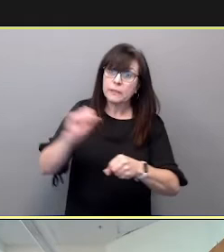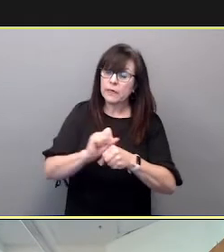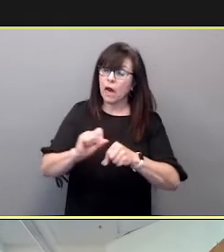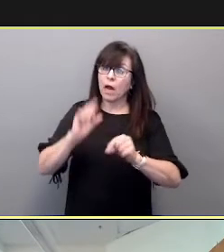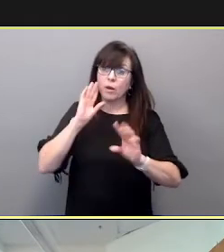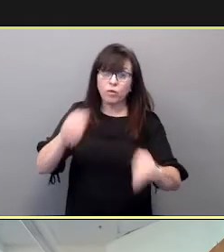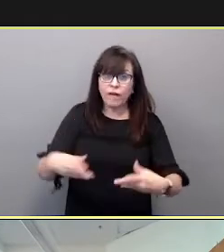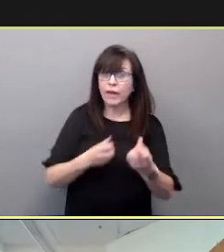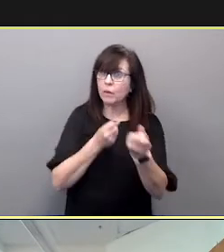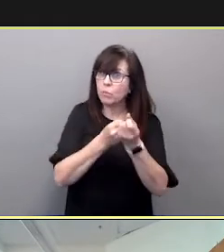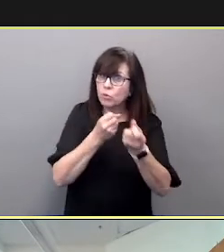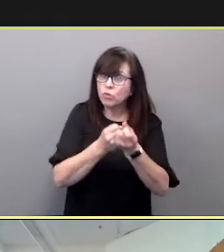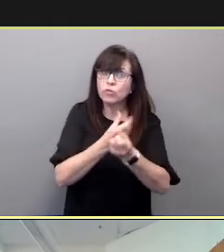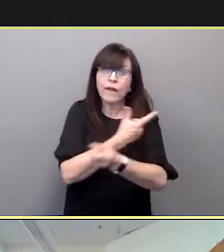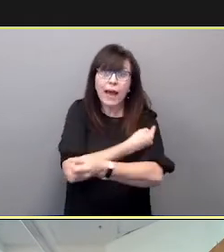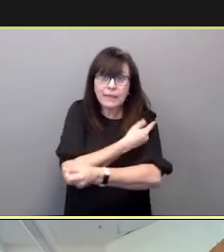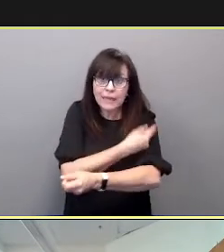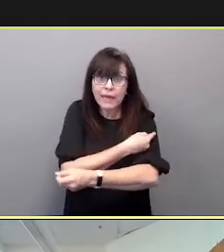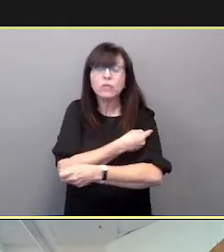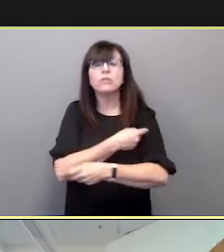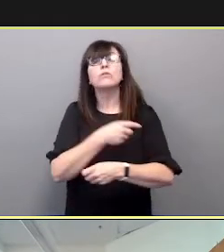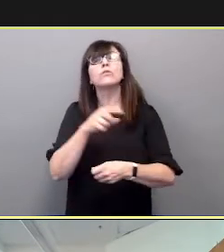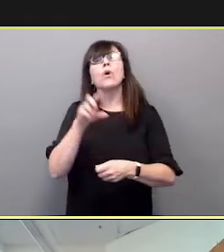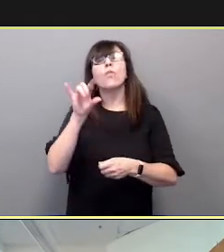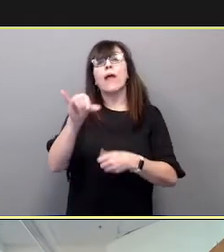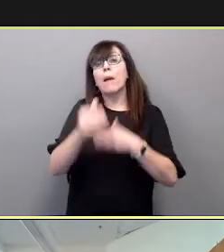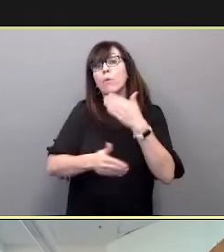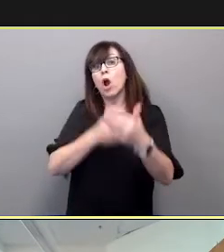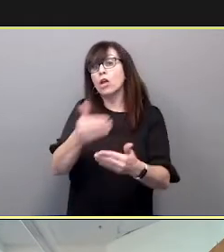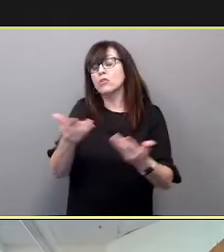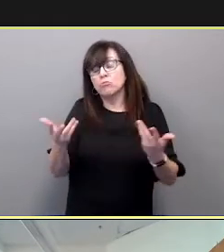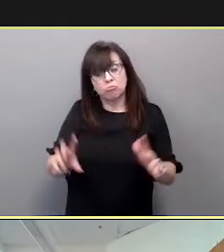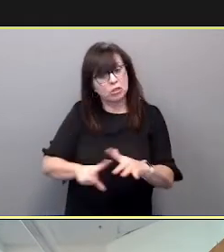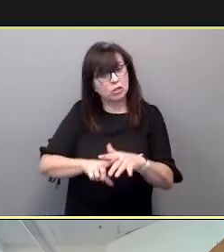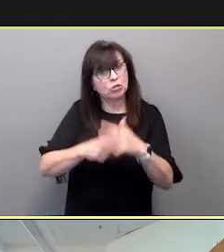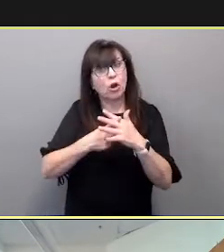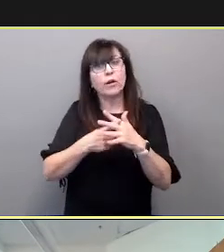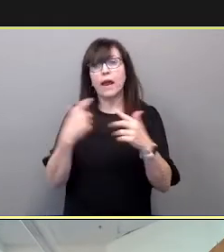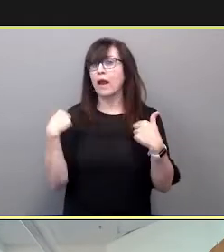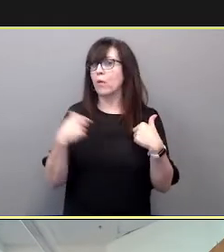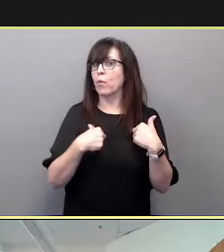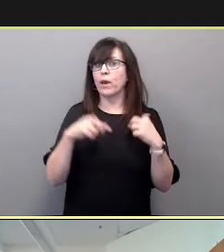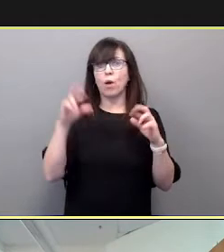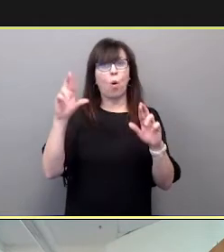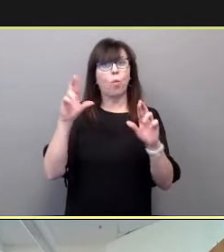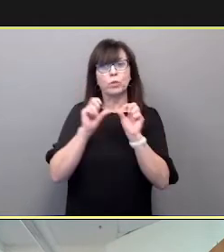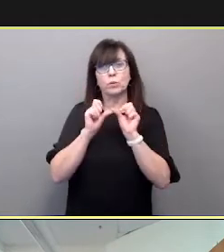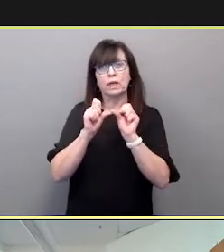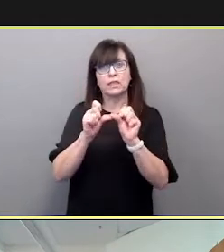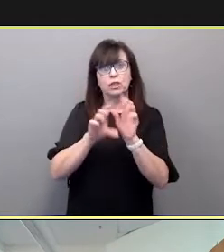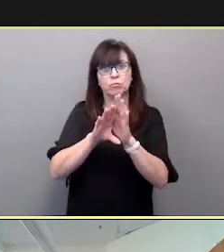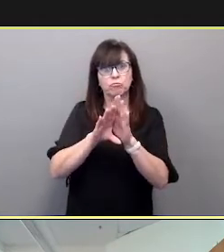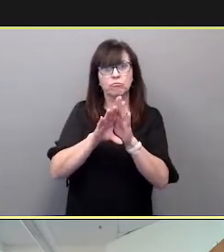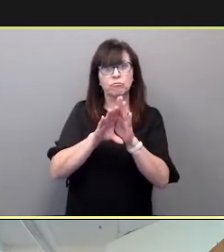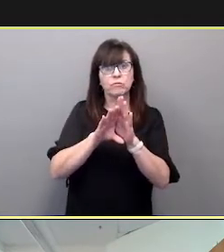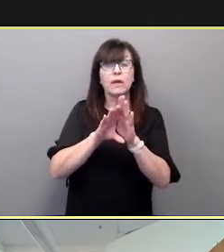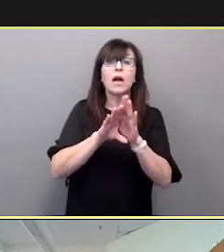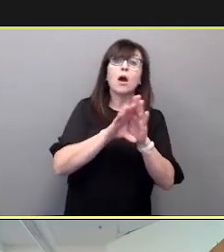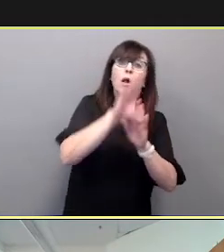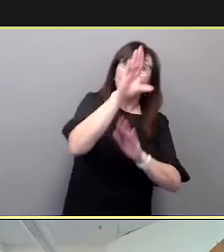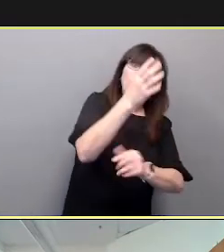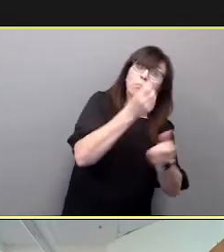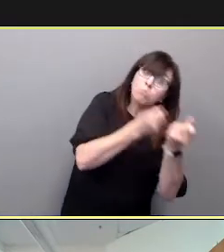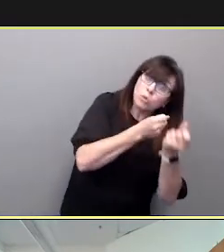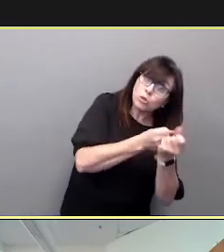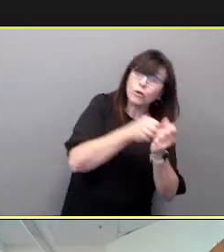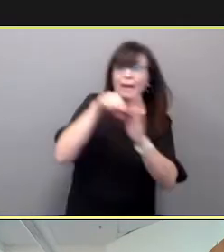booster vaccinations. And so that process has already started, and we hope to continue to see a decline. So we're very